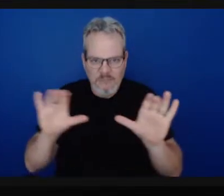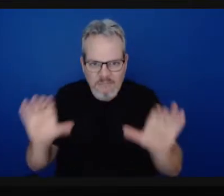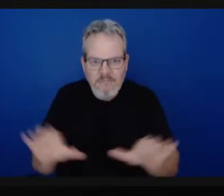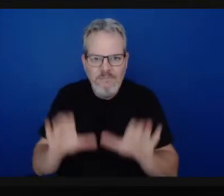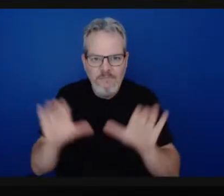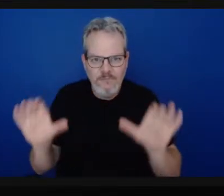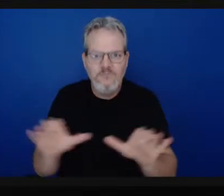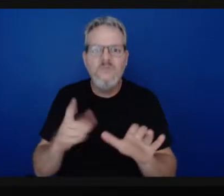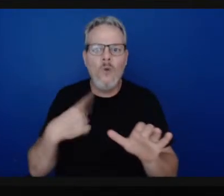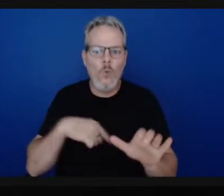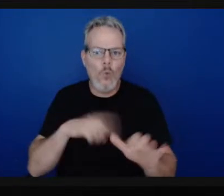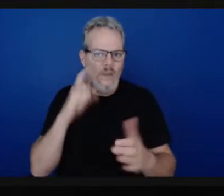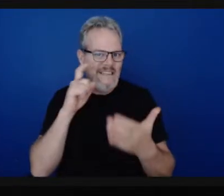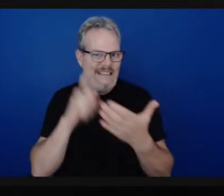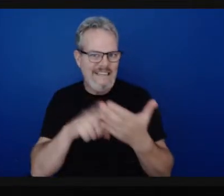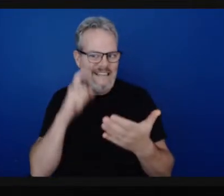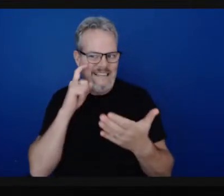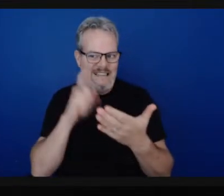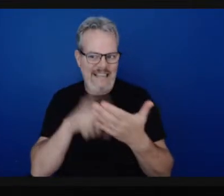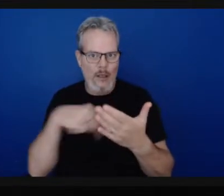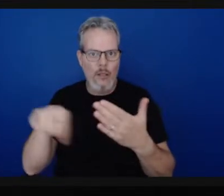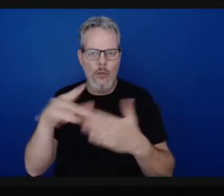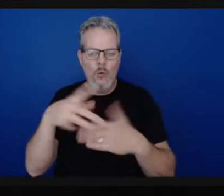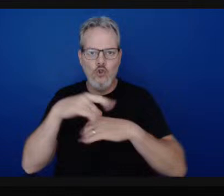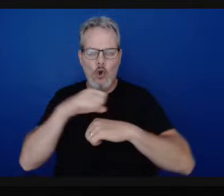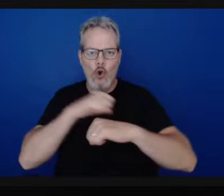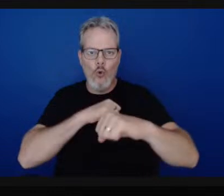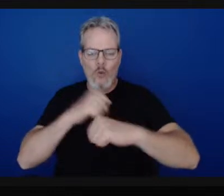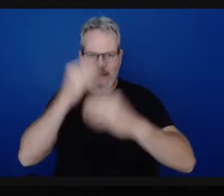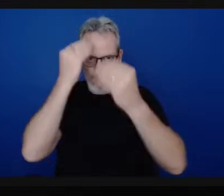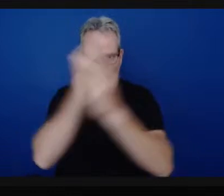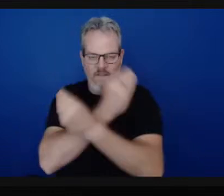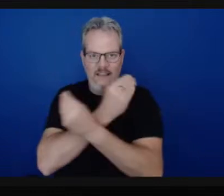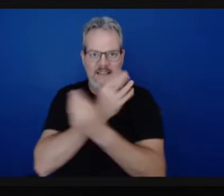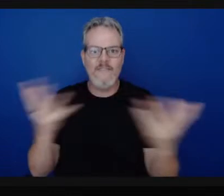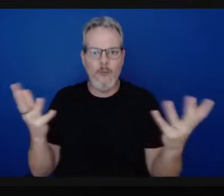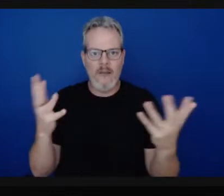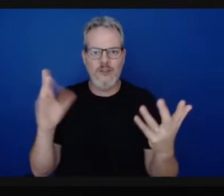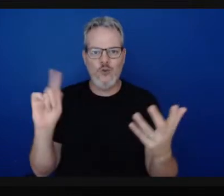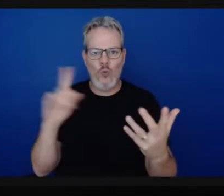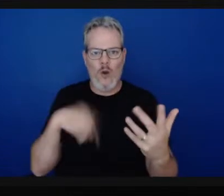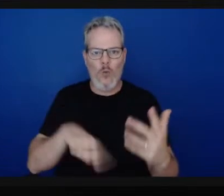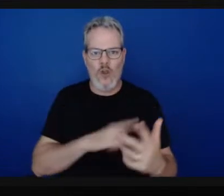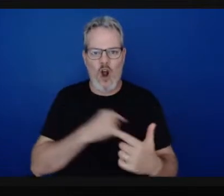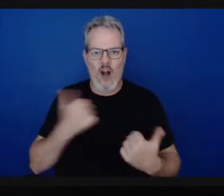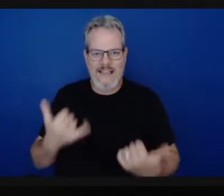to detect the earthquakes and give us some information into where we are now with our